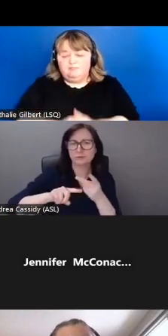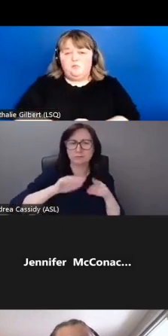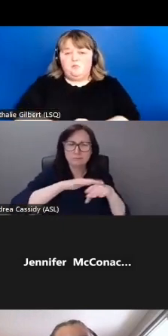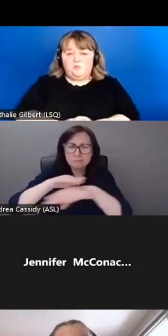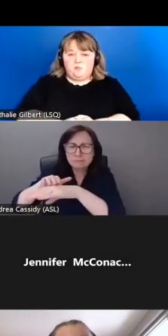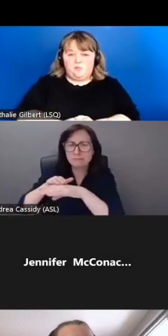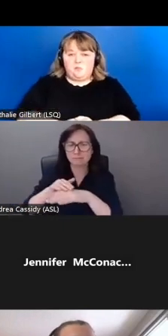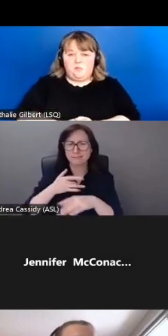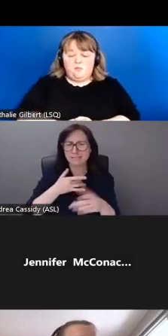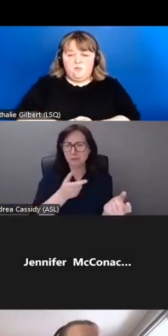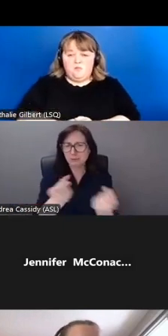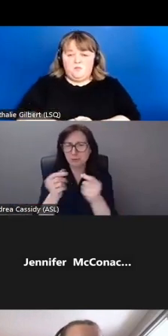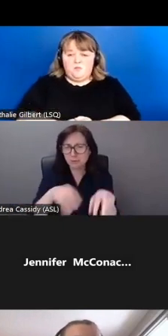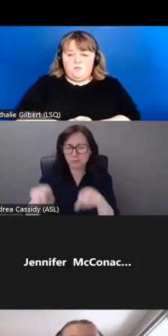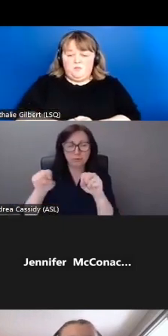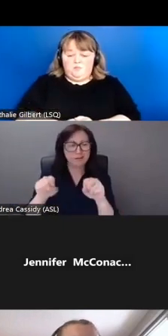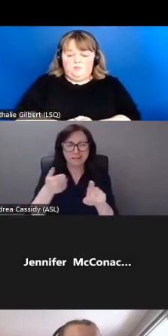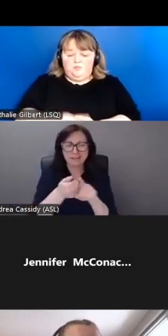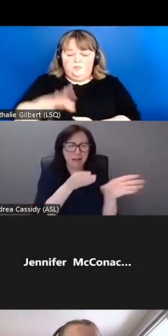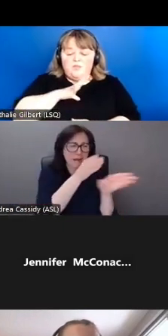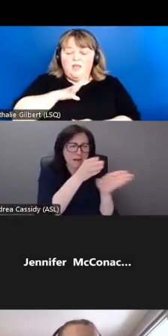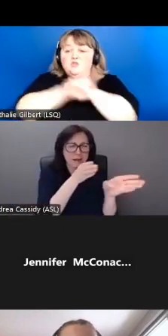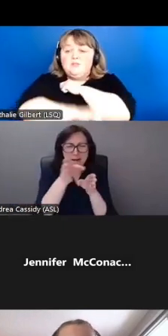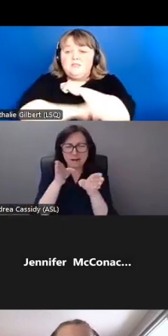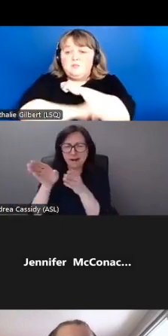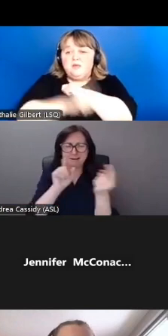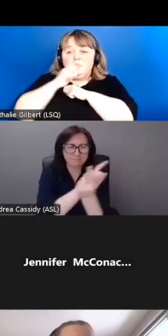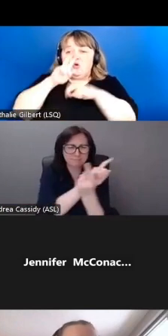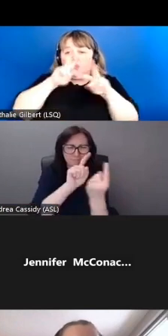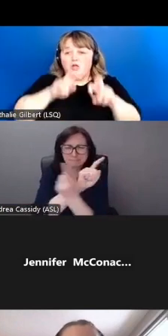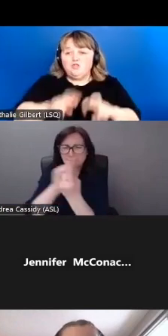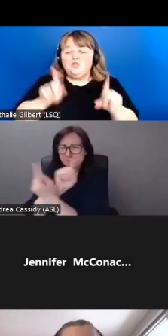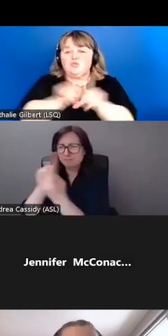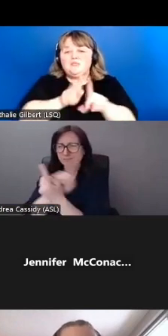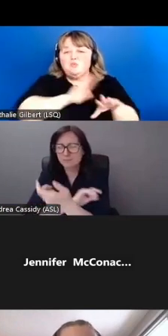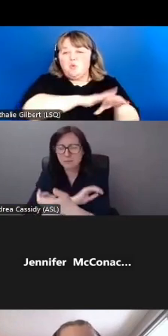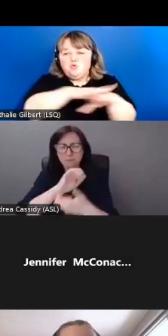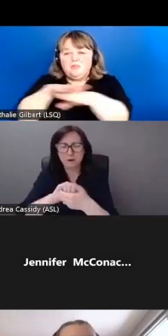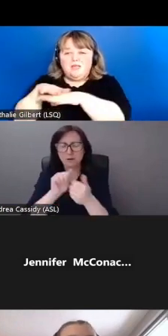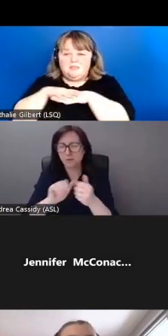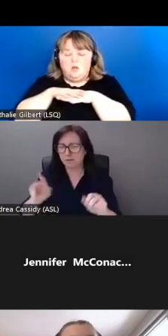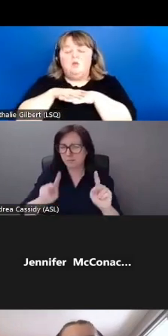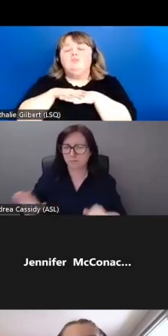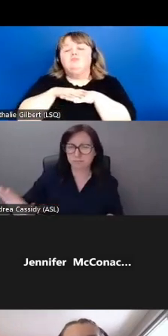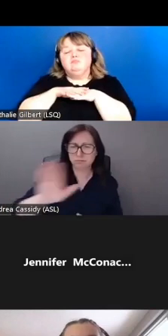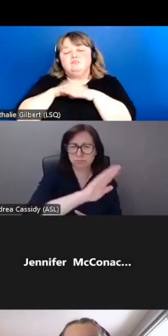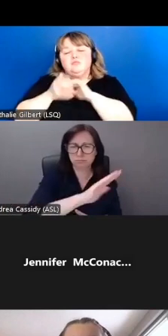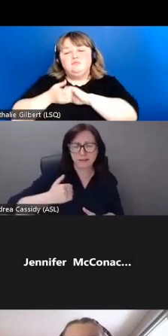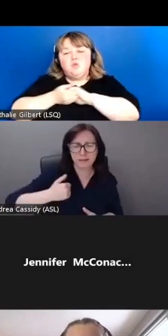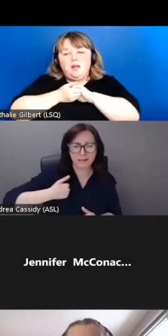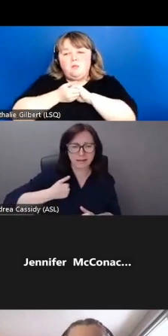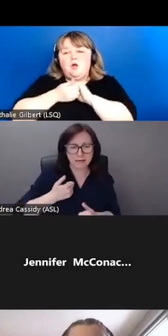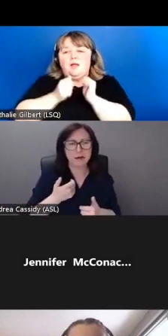side, and they are out there collaborating with individuals all across Canada and working with some